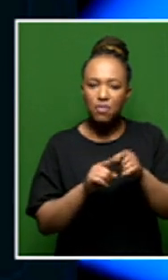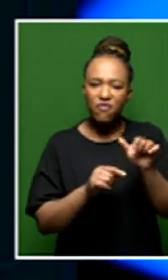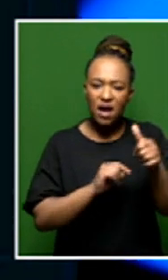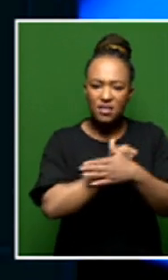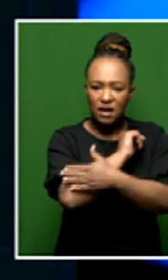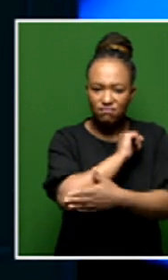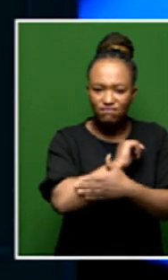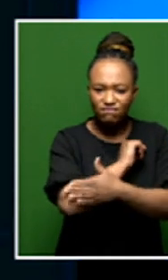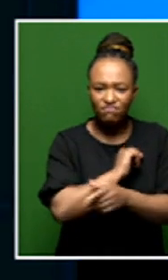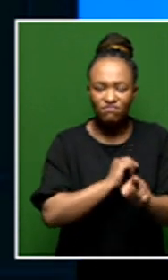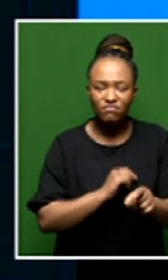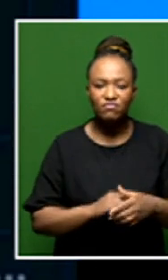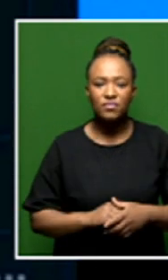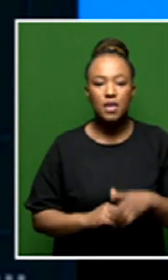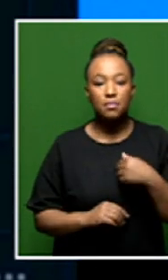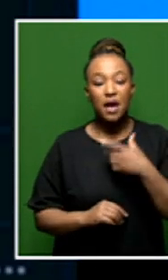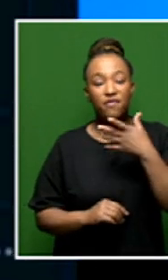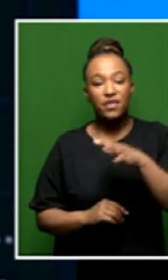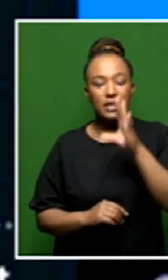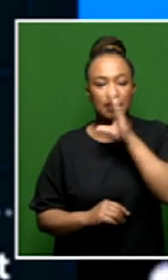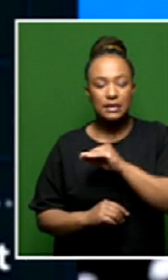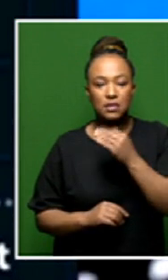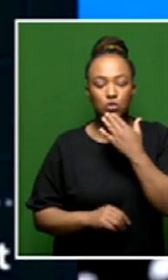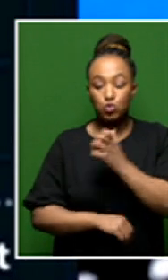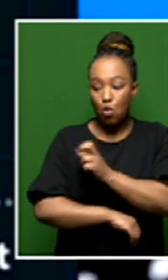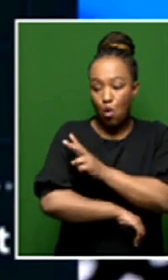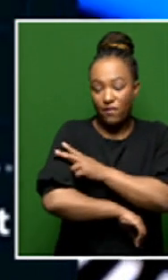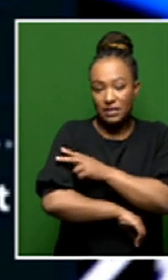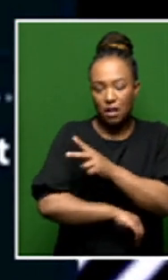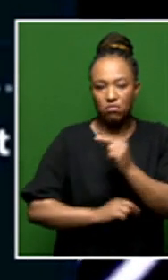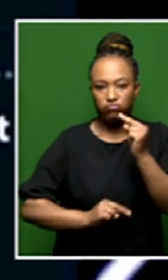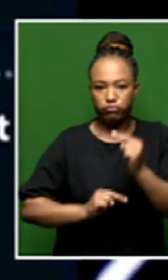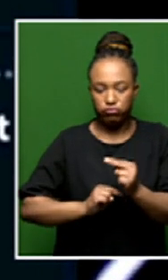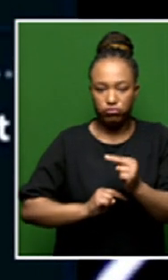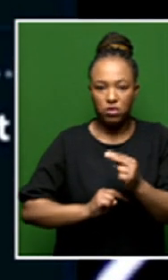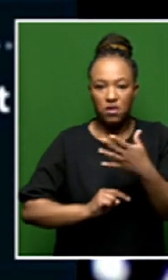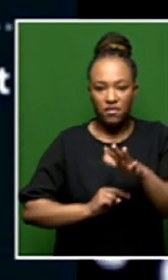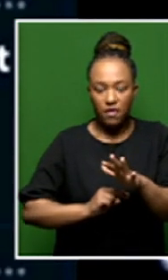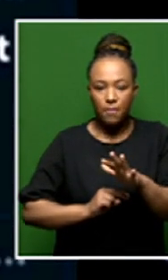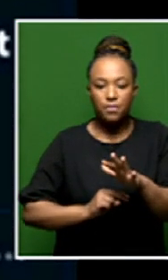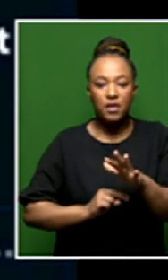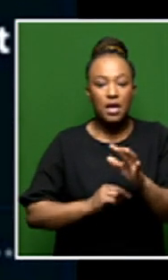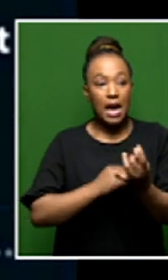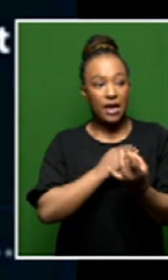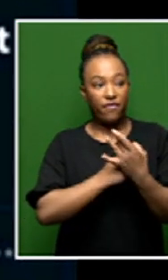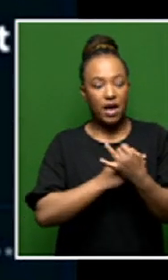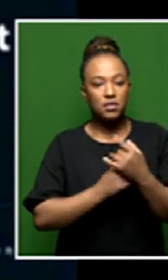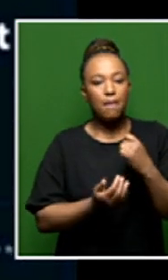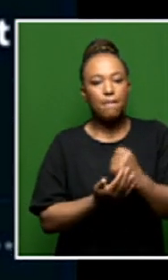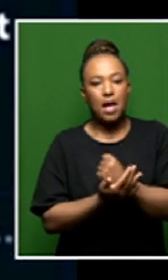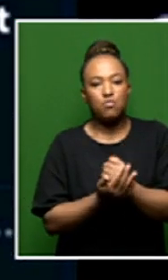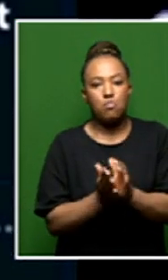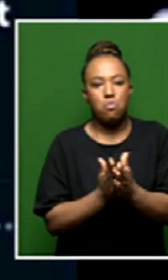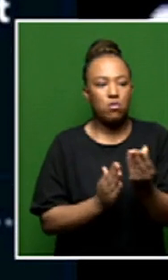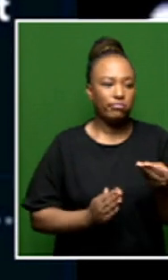countries. I'd spoken briefly to an official, and they had advised me that I should hand over my